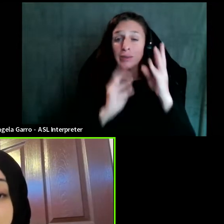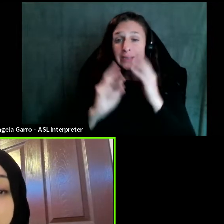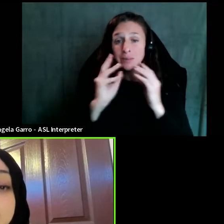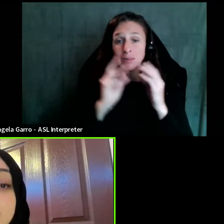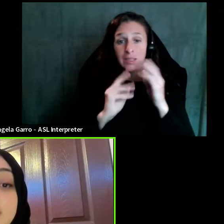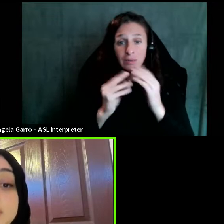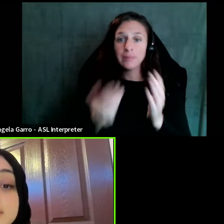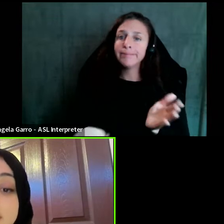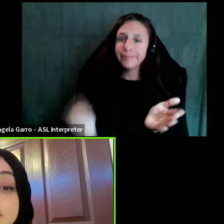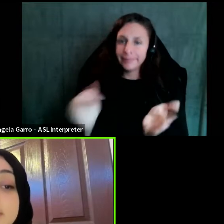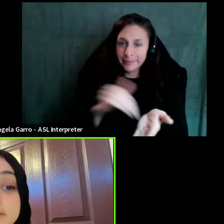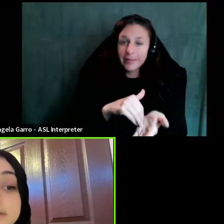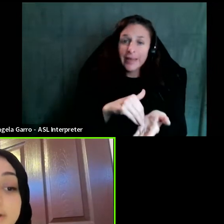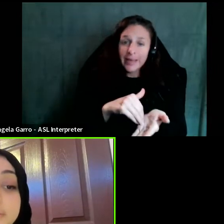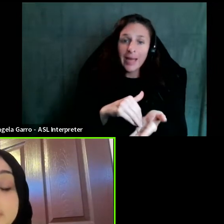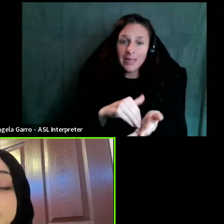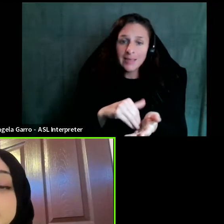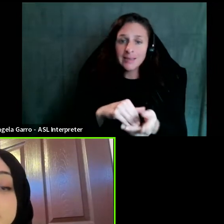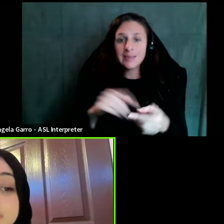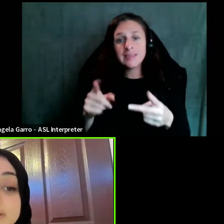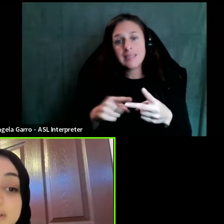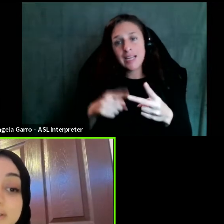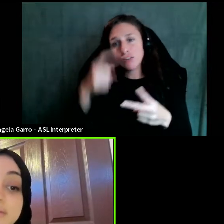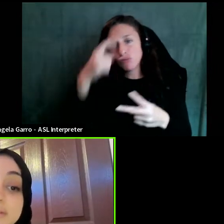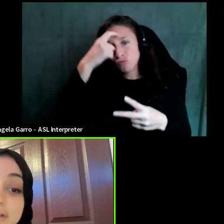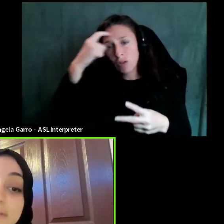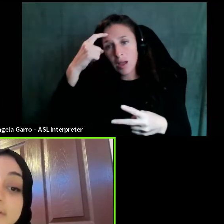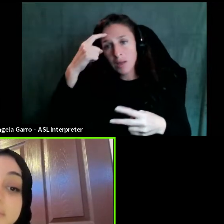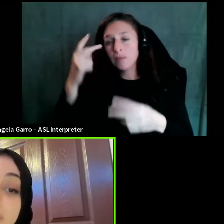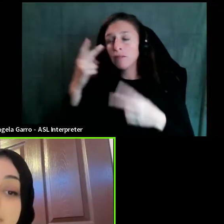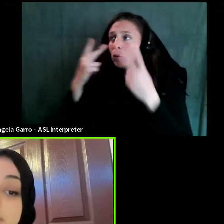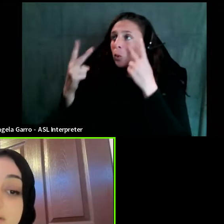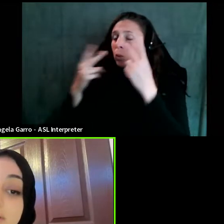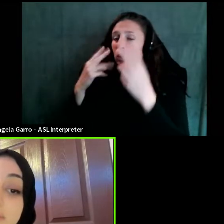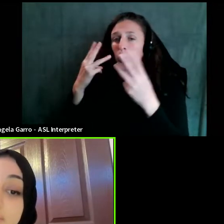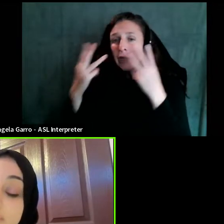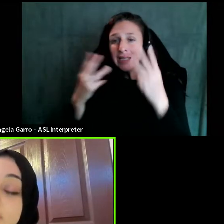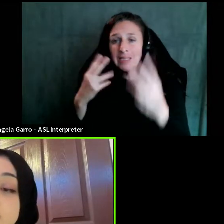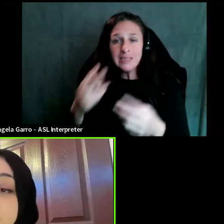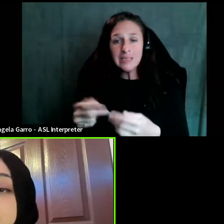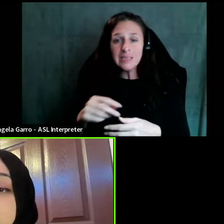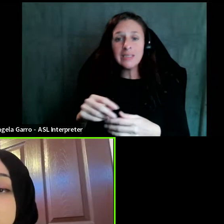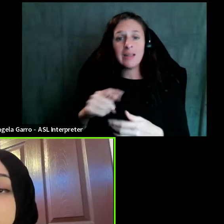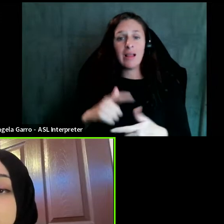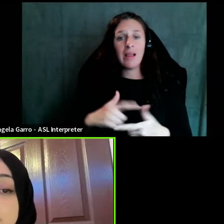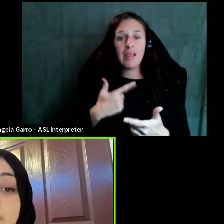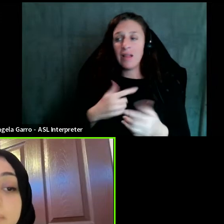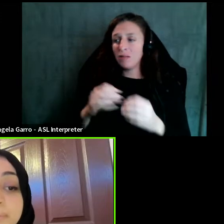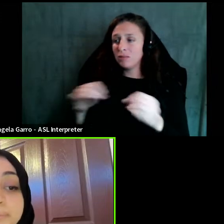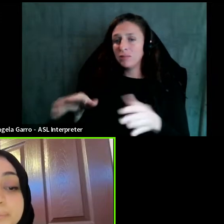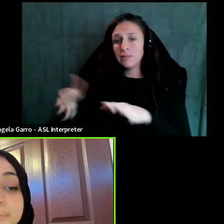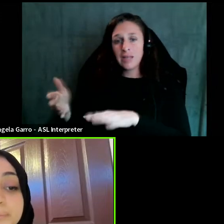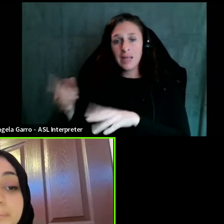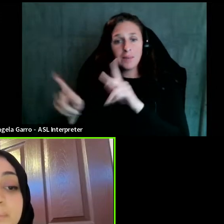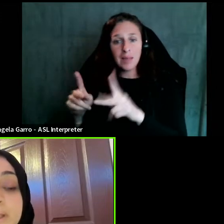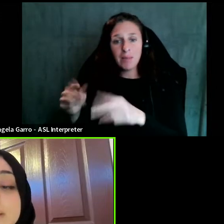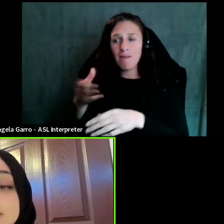yet again, secondary trauma from witnessing the lifeless bodies and the forceful displacement of our